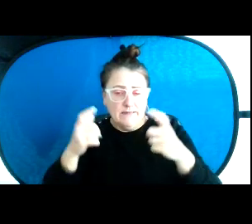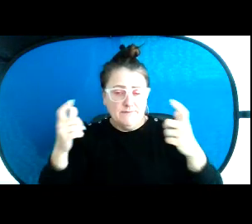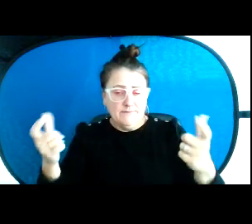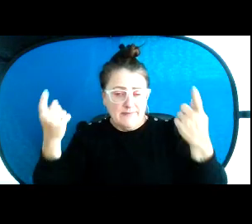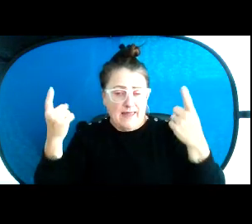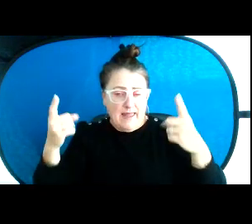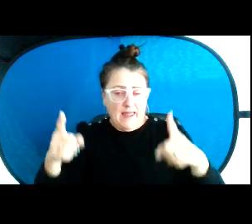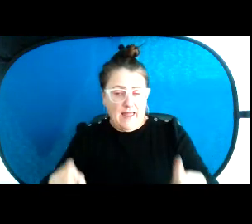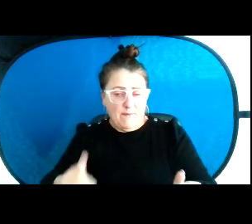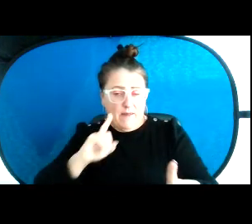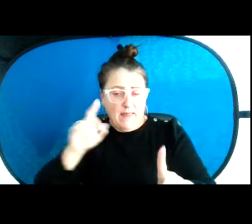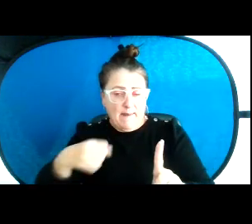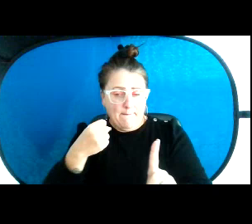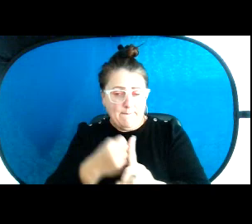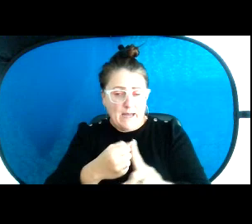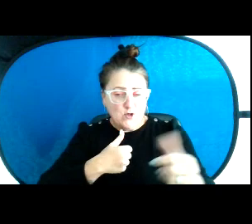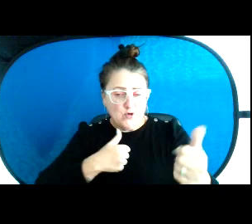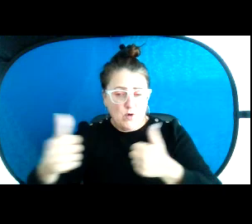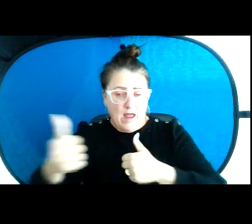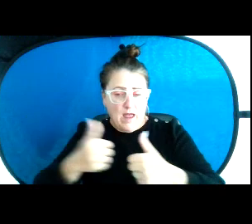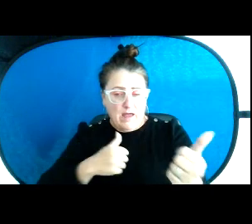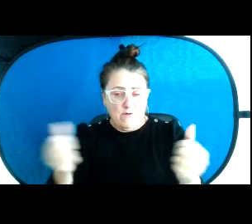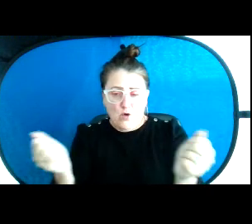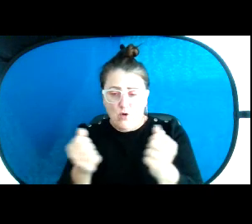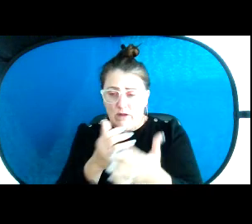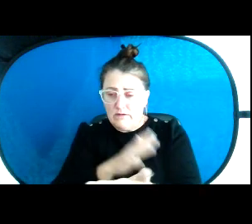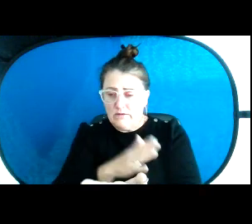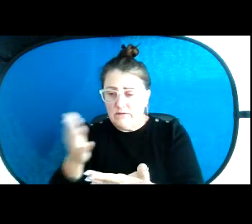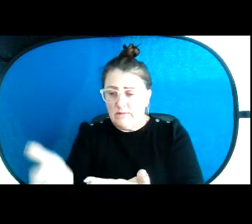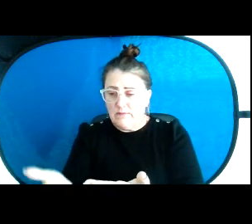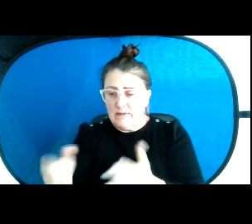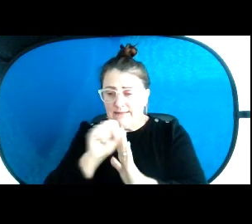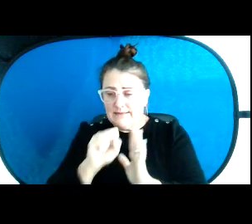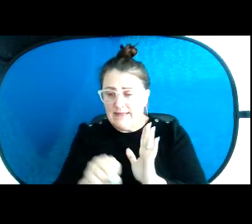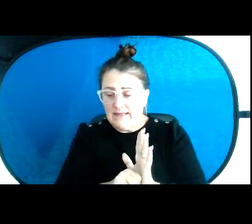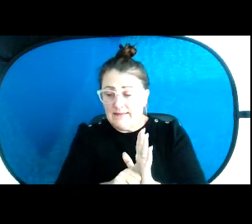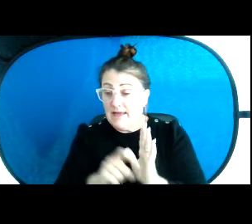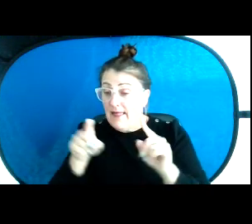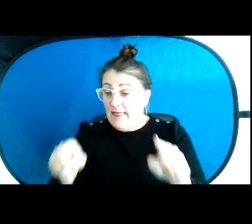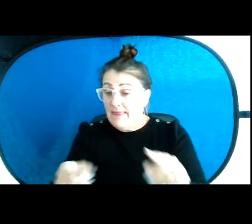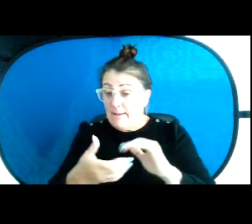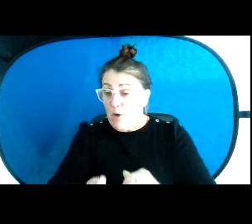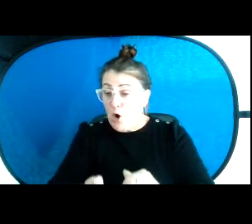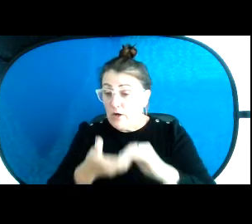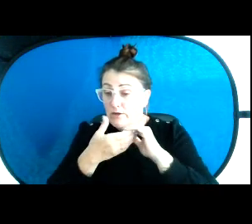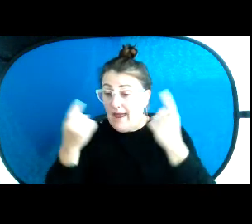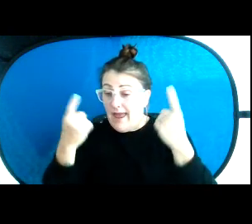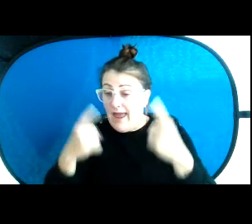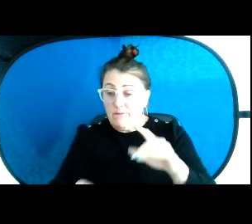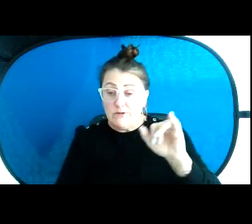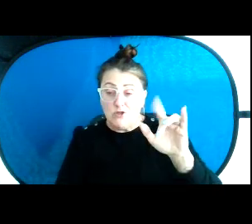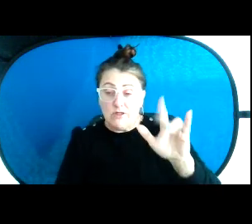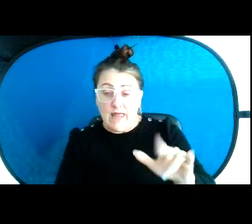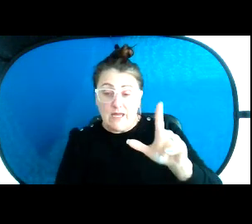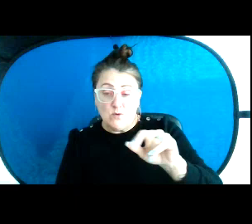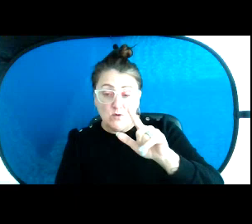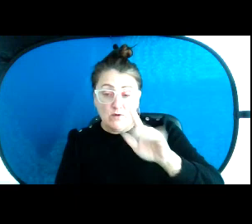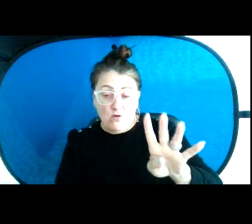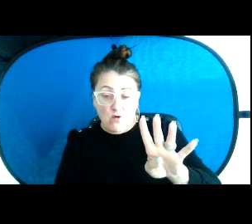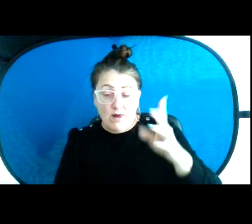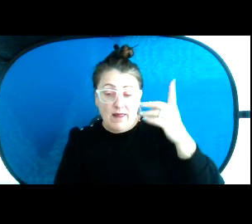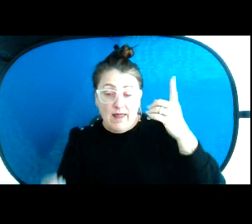that impacted travel between states. The idea of this partnership came after a July 2024 incident in